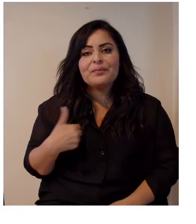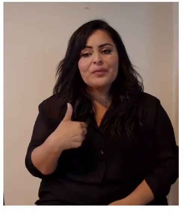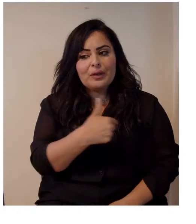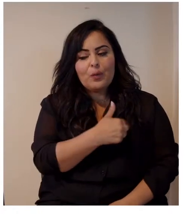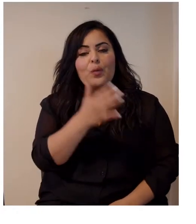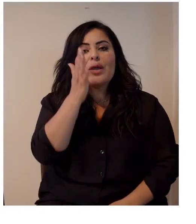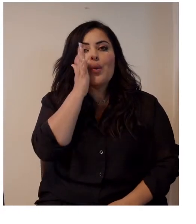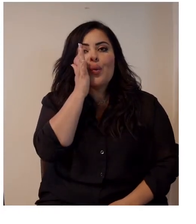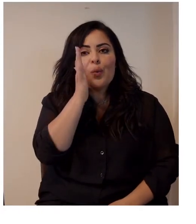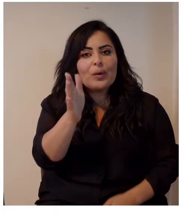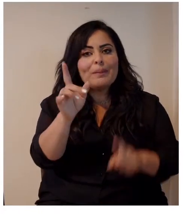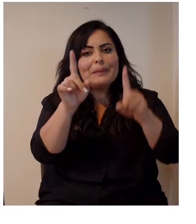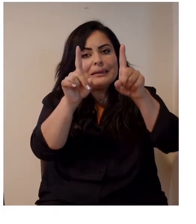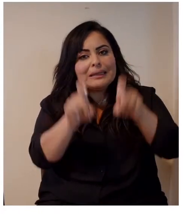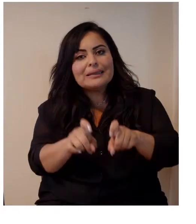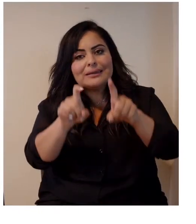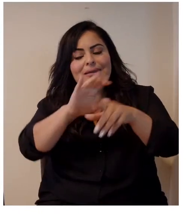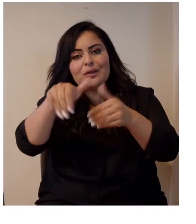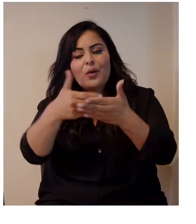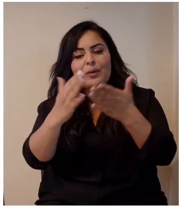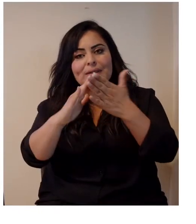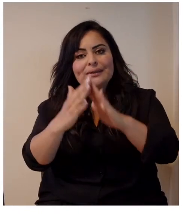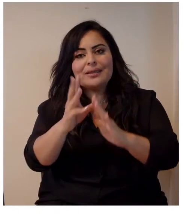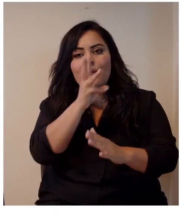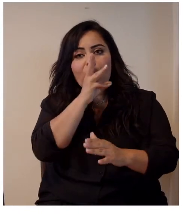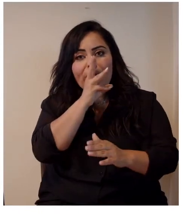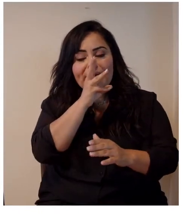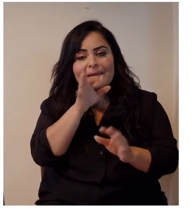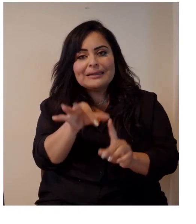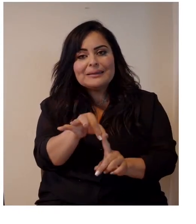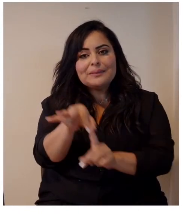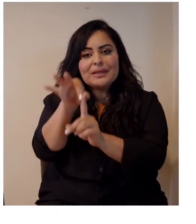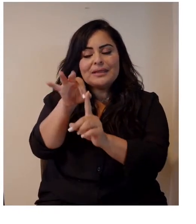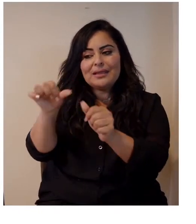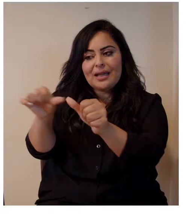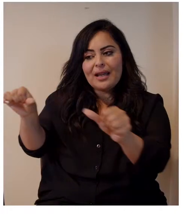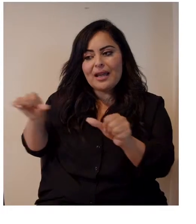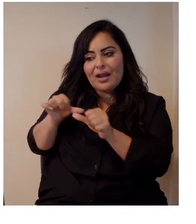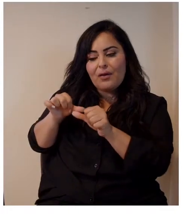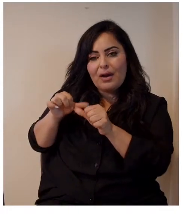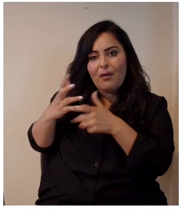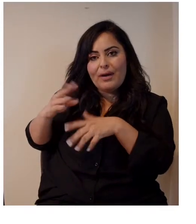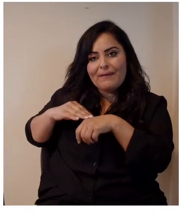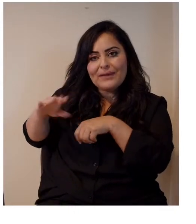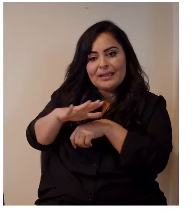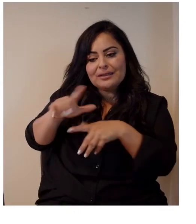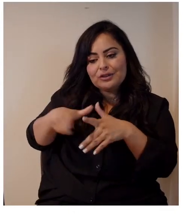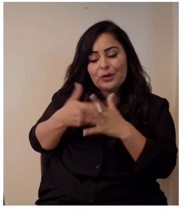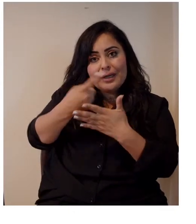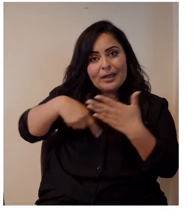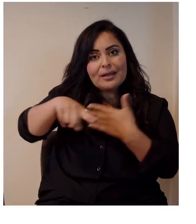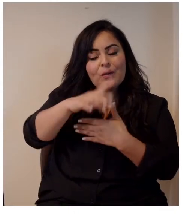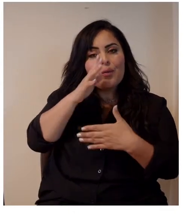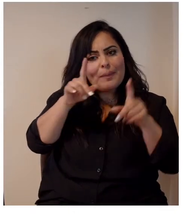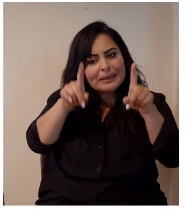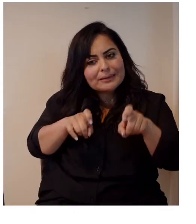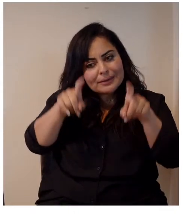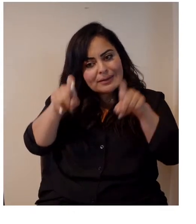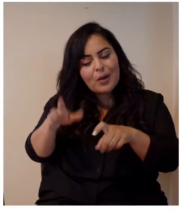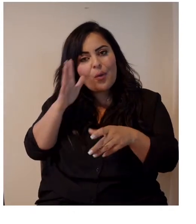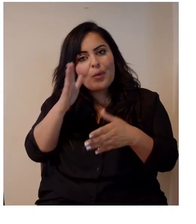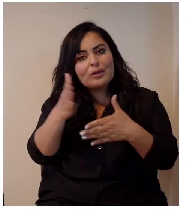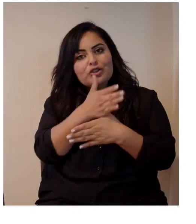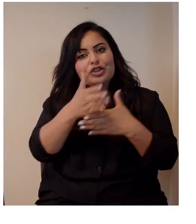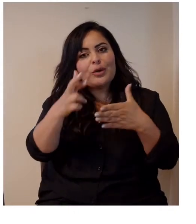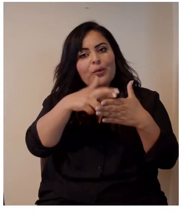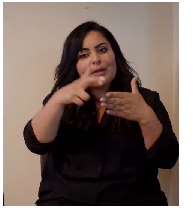testing all of the city's water, especially in those areas that are affected, beginning next week, and we will share the results